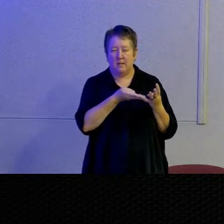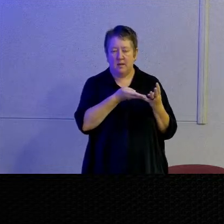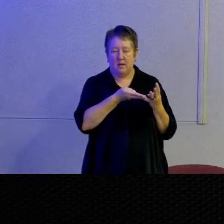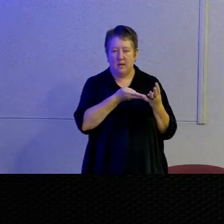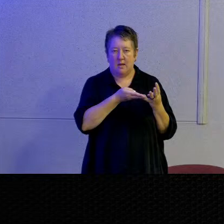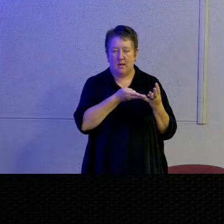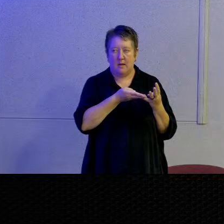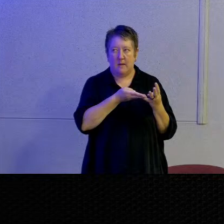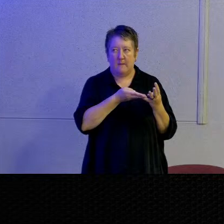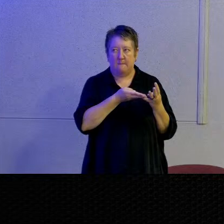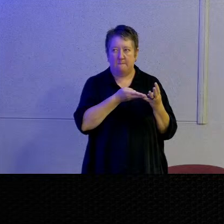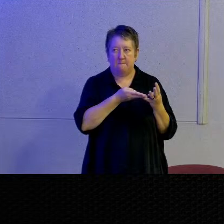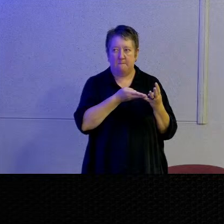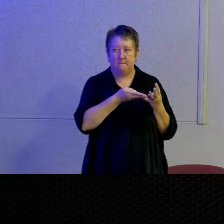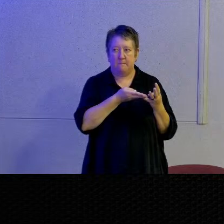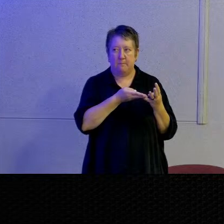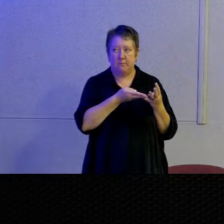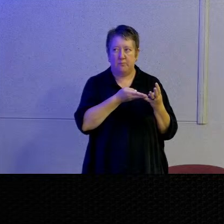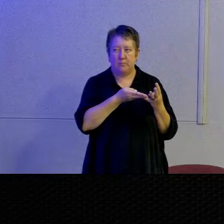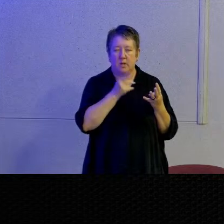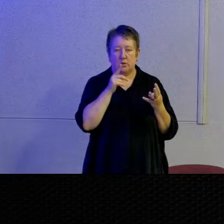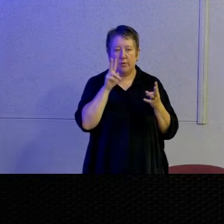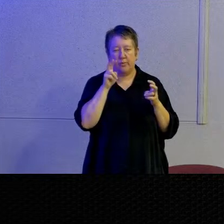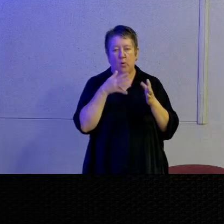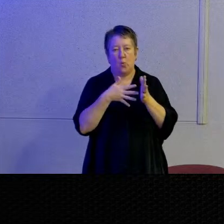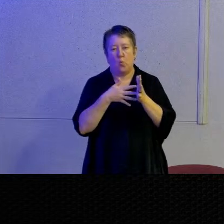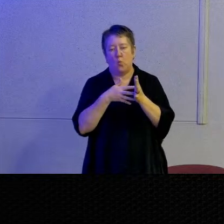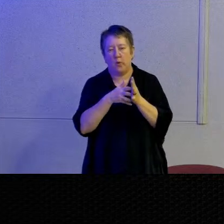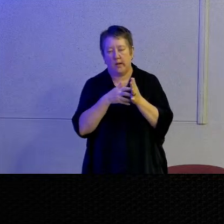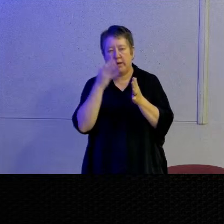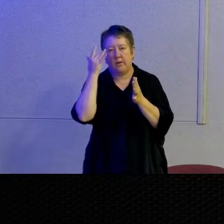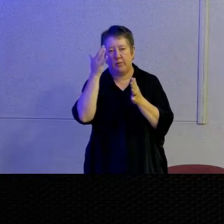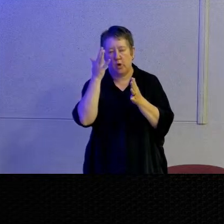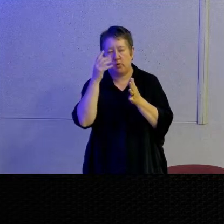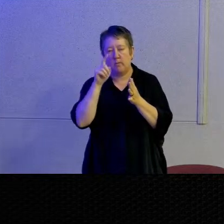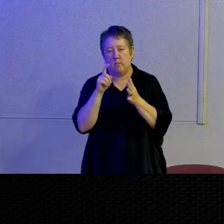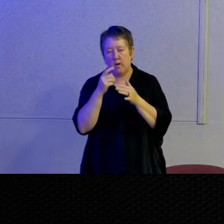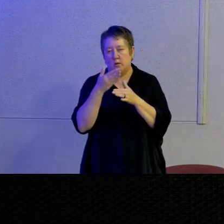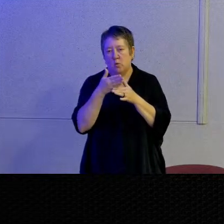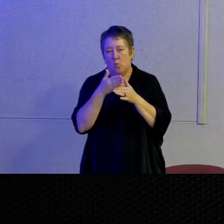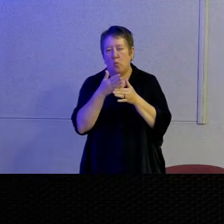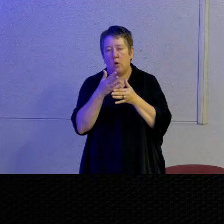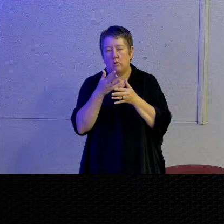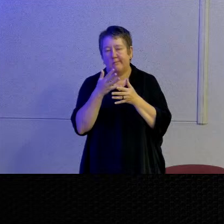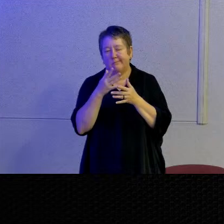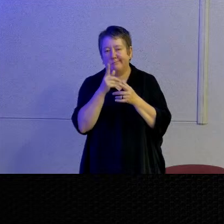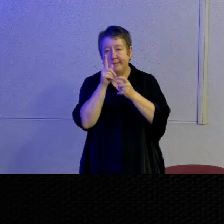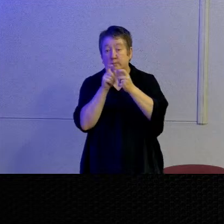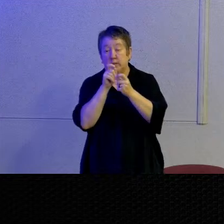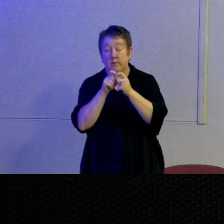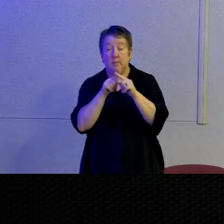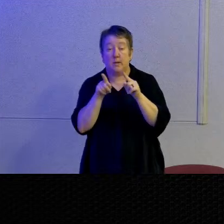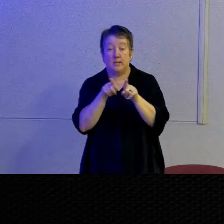the electroweak theory work in the way that it does. But as I already mentioned,